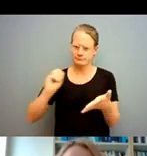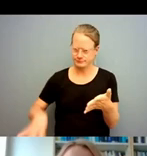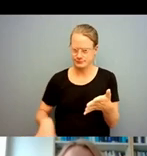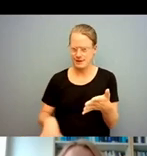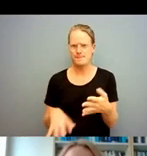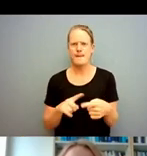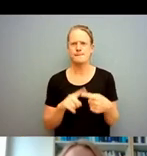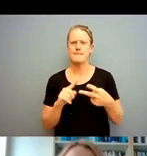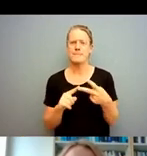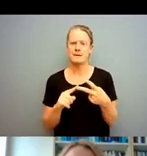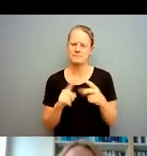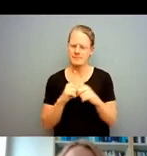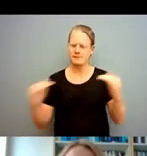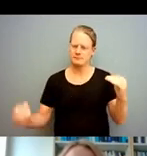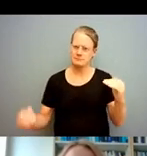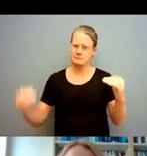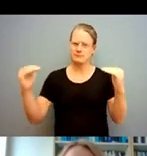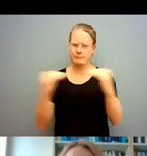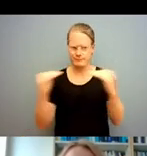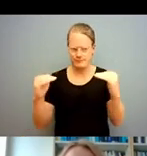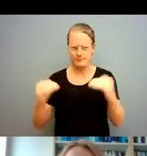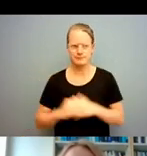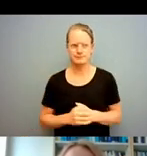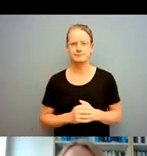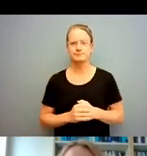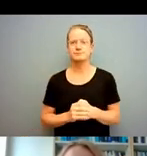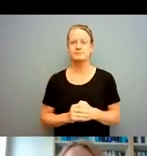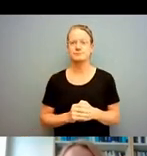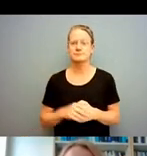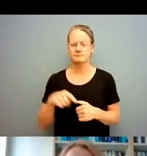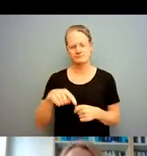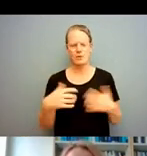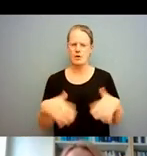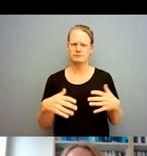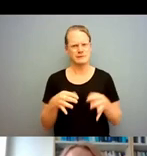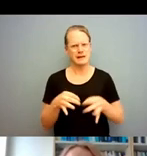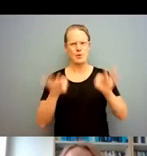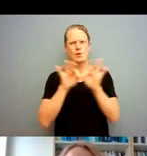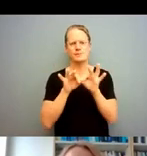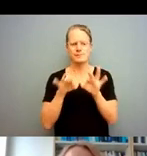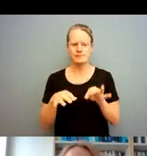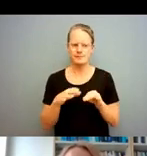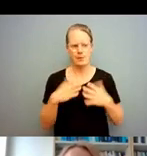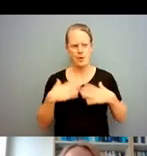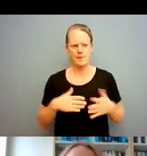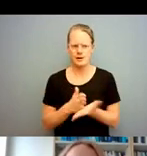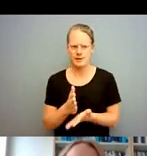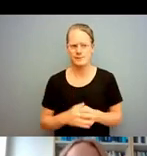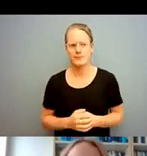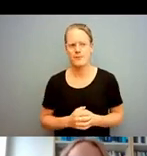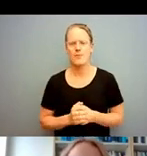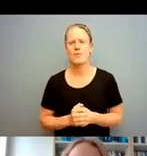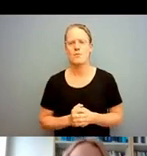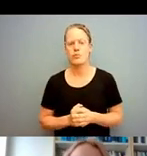of international human rights law. And they're also essential to the exercise and enjoyment of civil